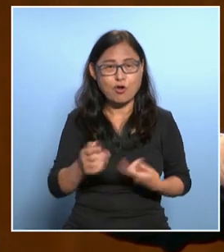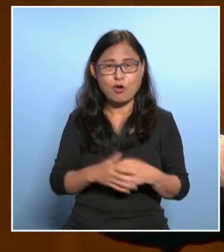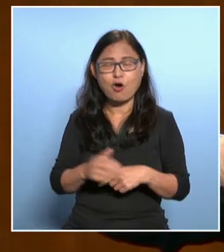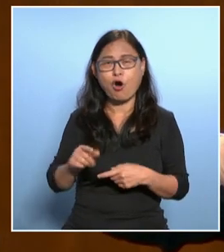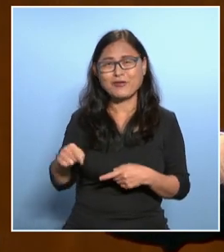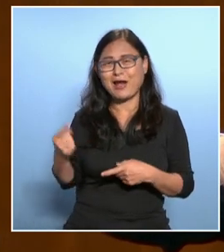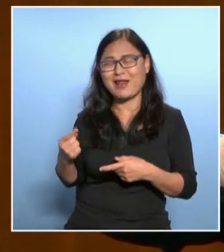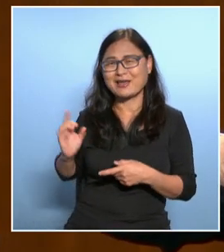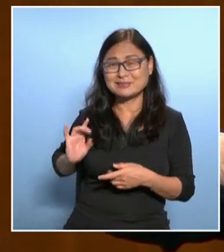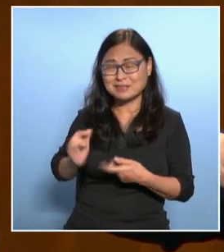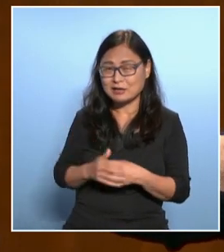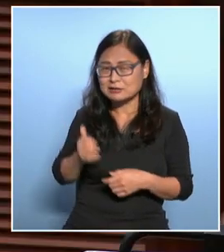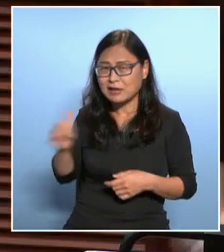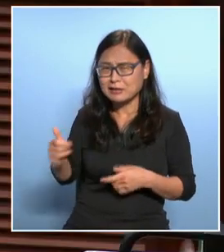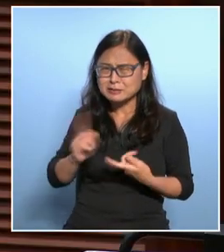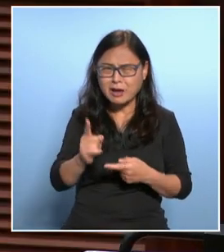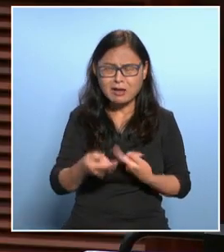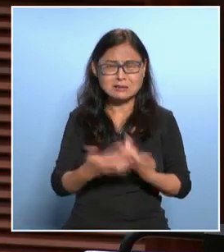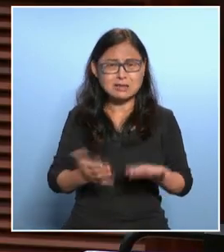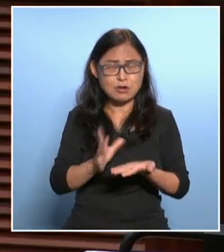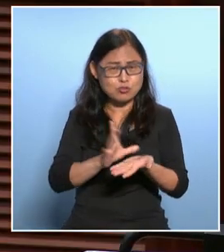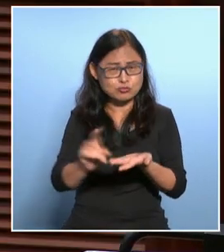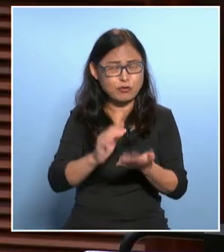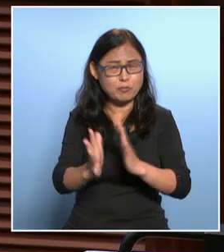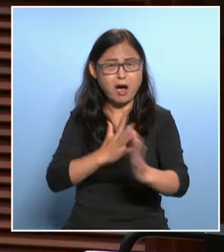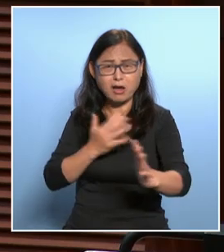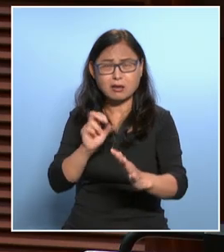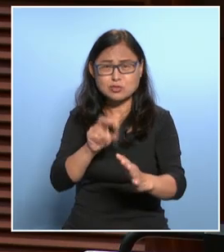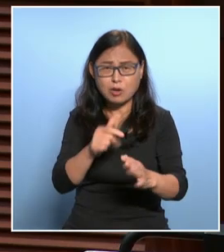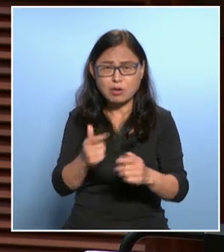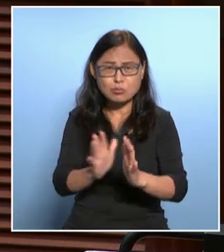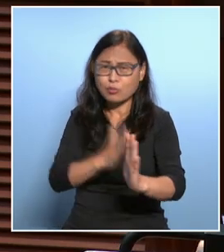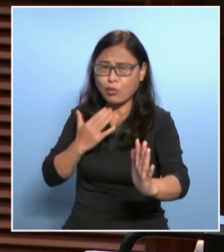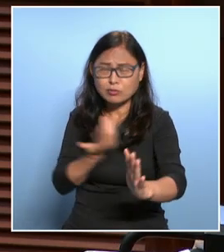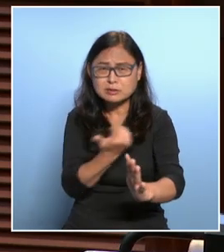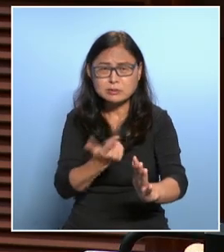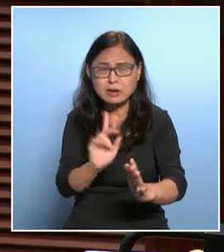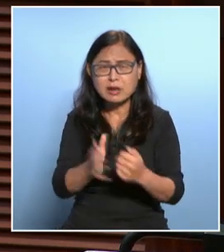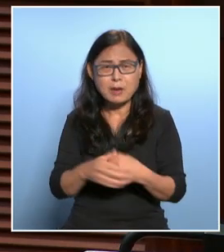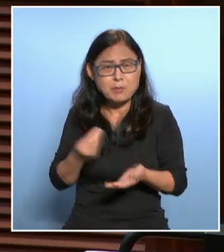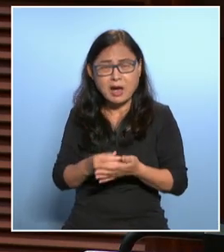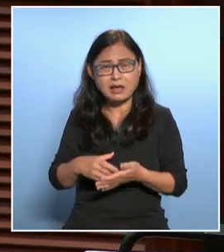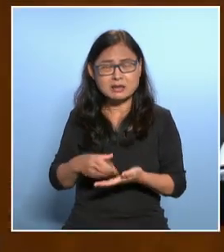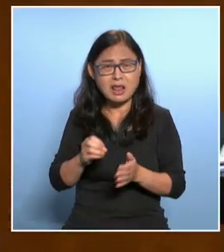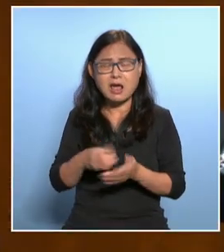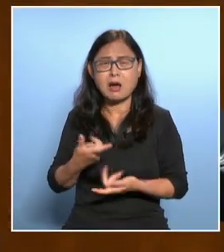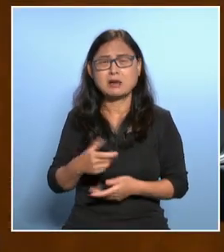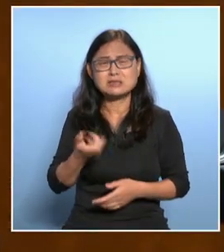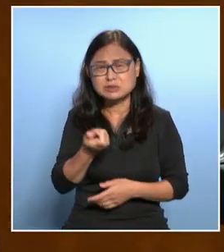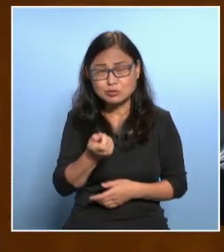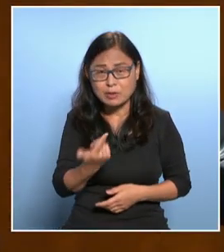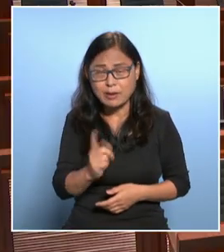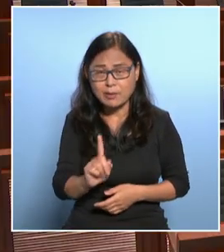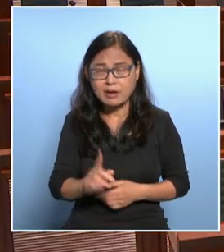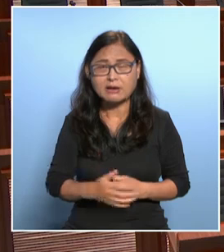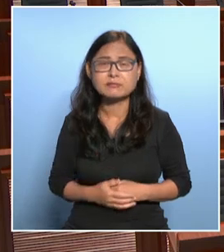this? Well, it would be best to attend the private doctors. Then how come the waiting line is still